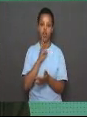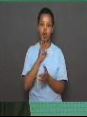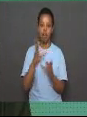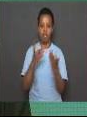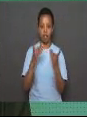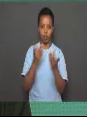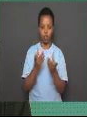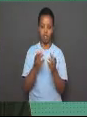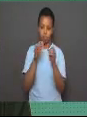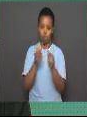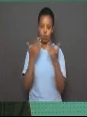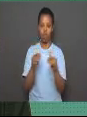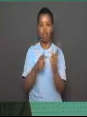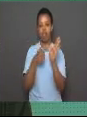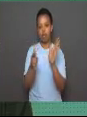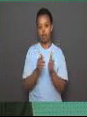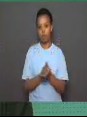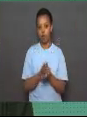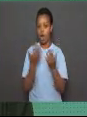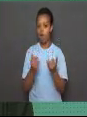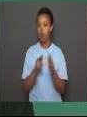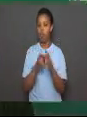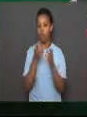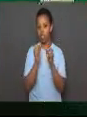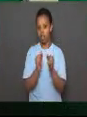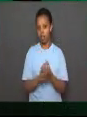biomes that you can. You may begin now.